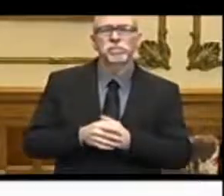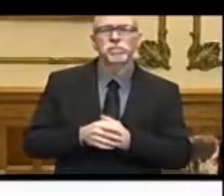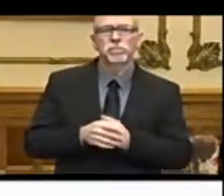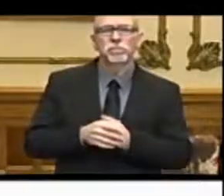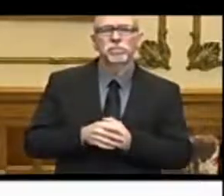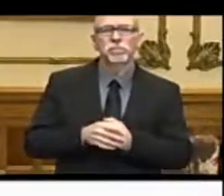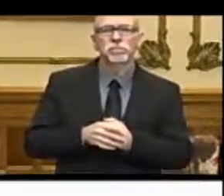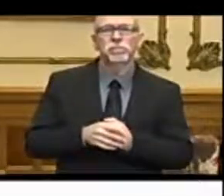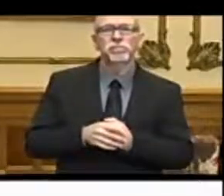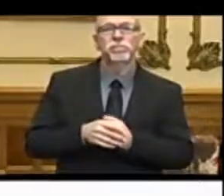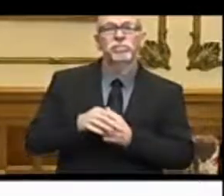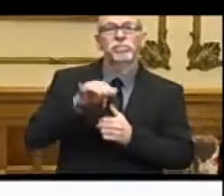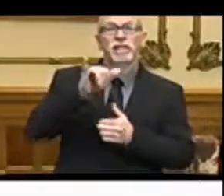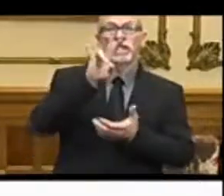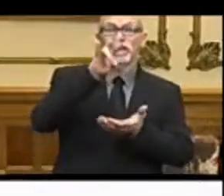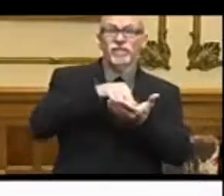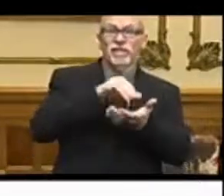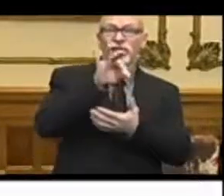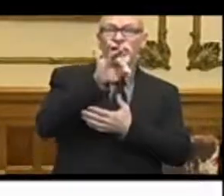Of that